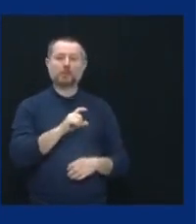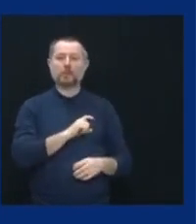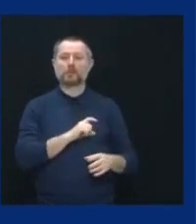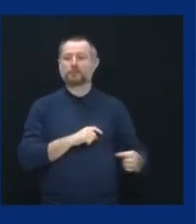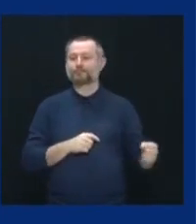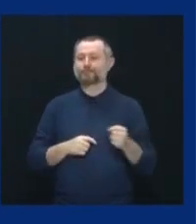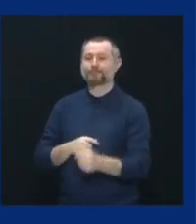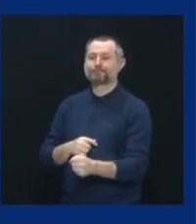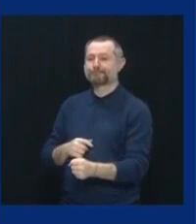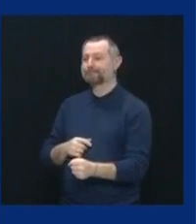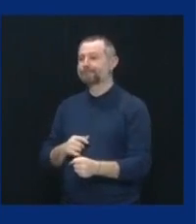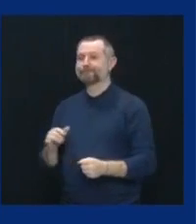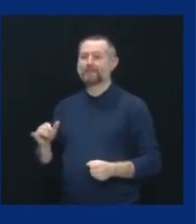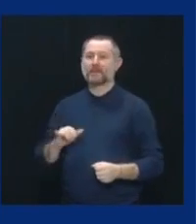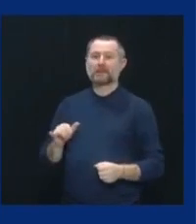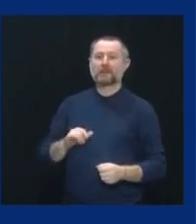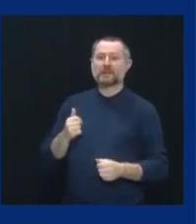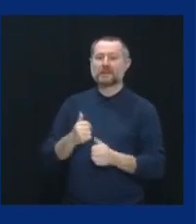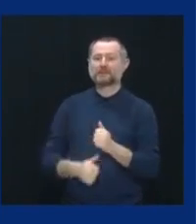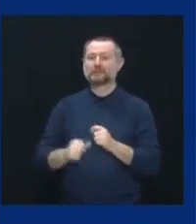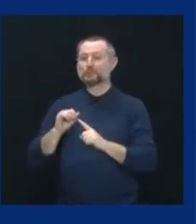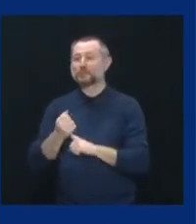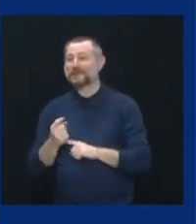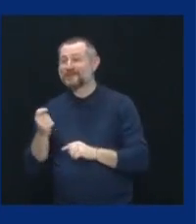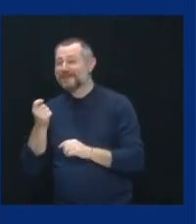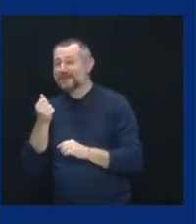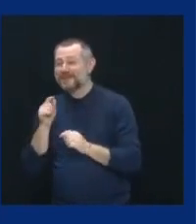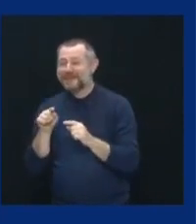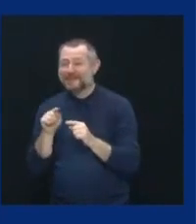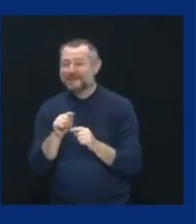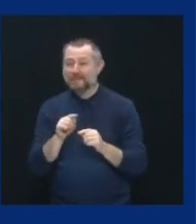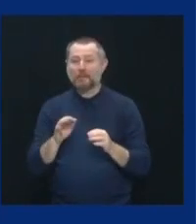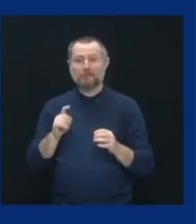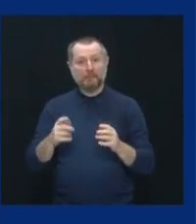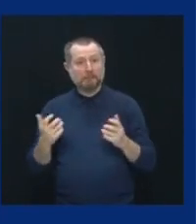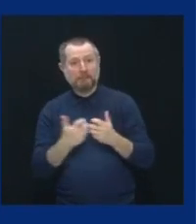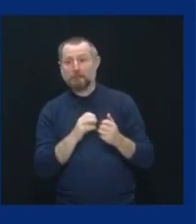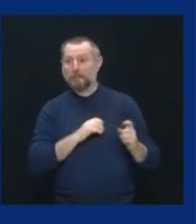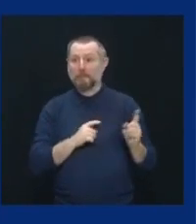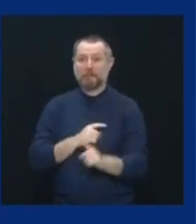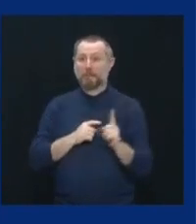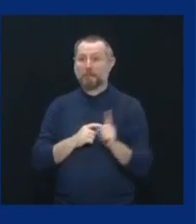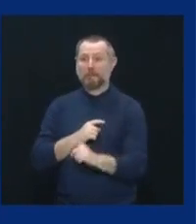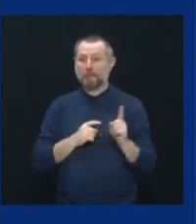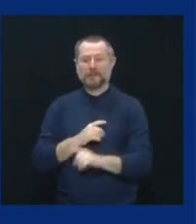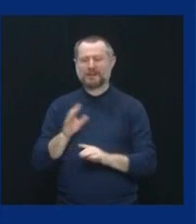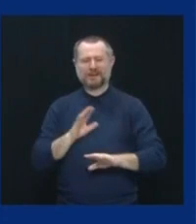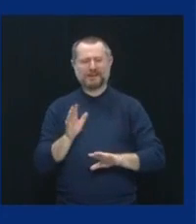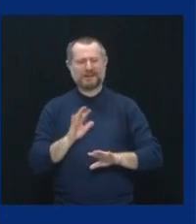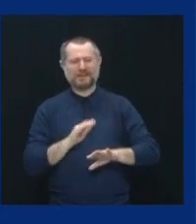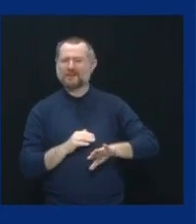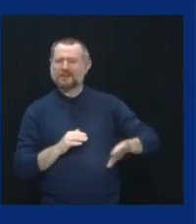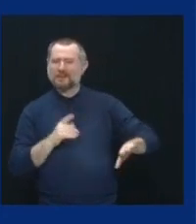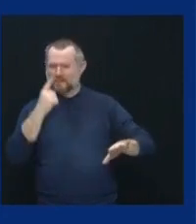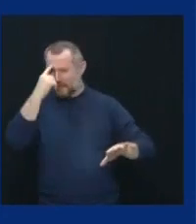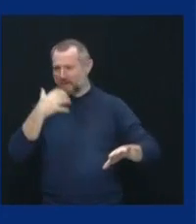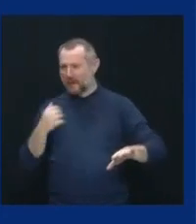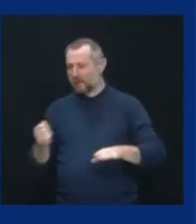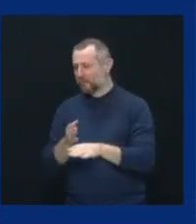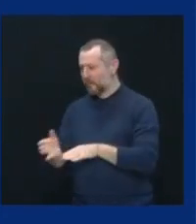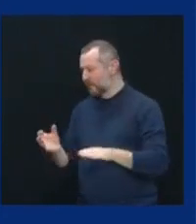an answer to every situation may not be a police officer, maybe a mental health professional.